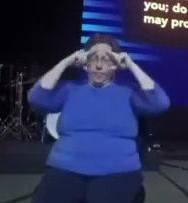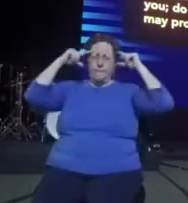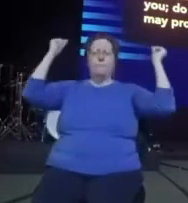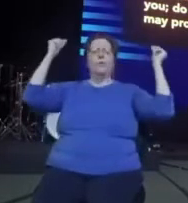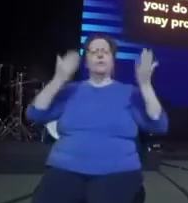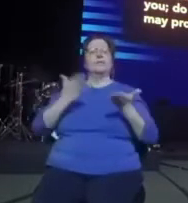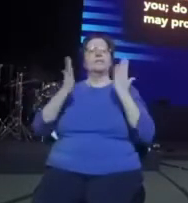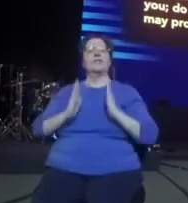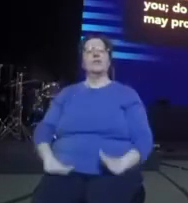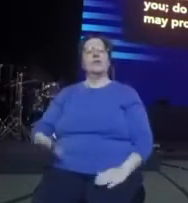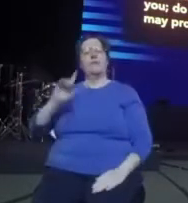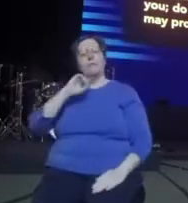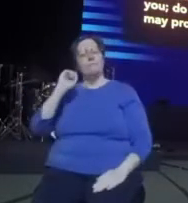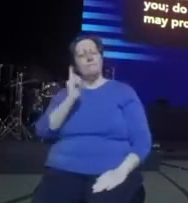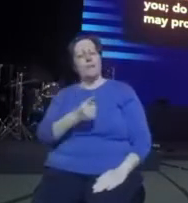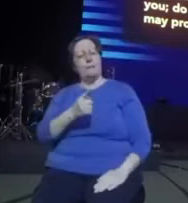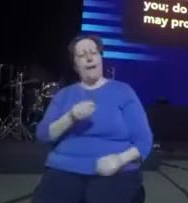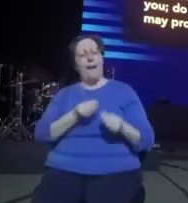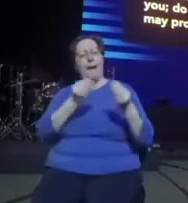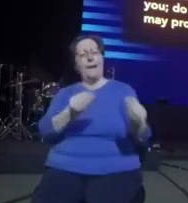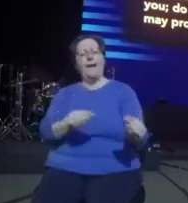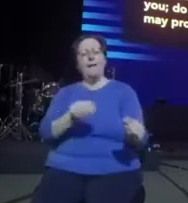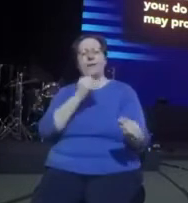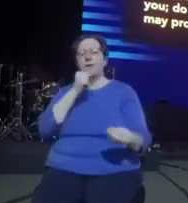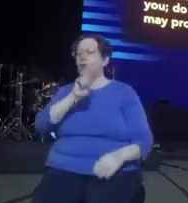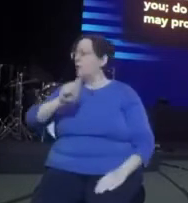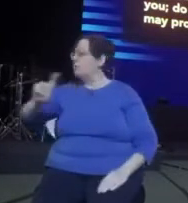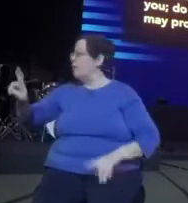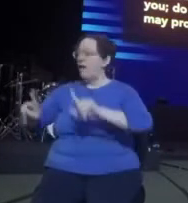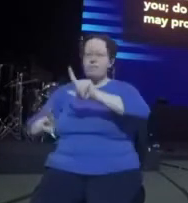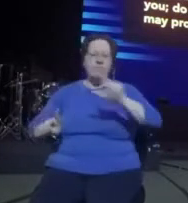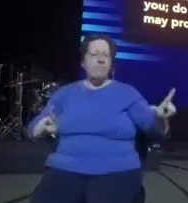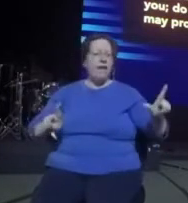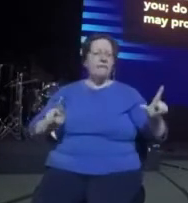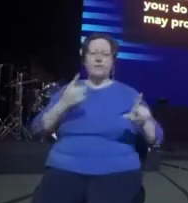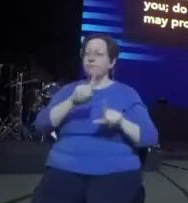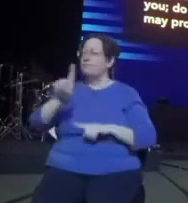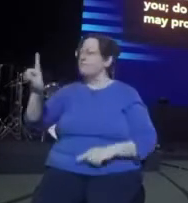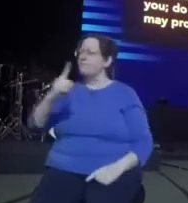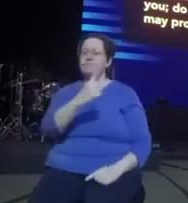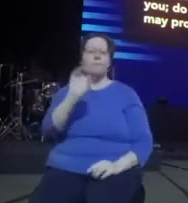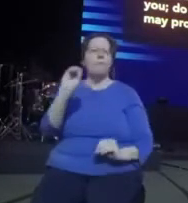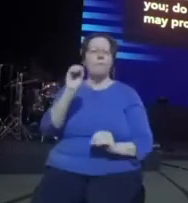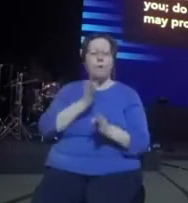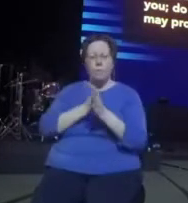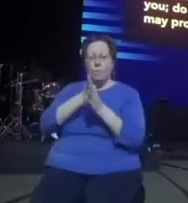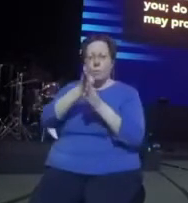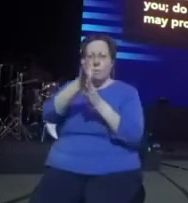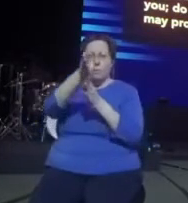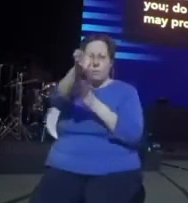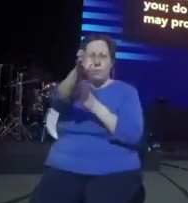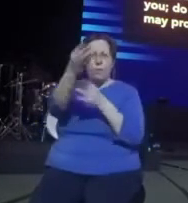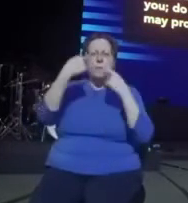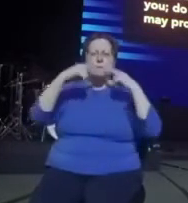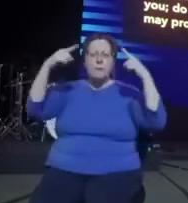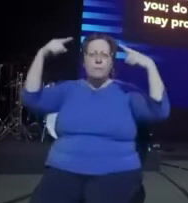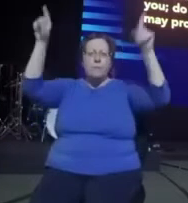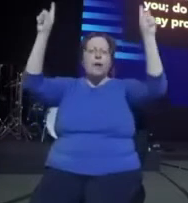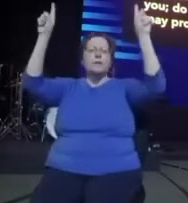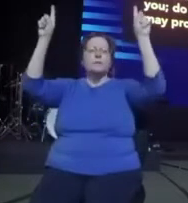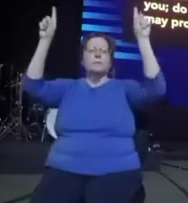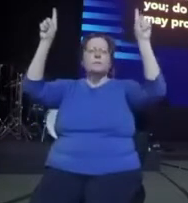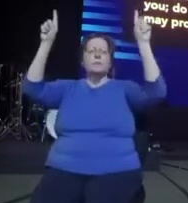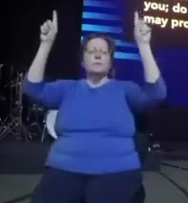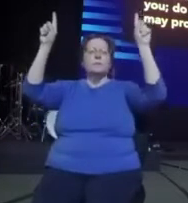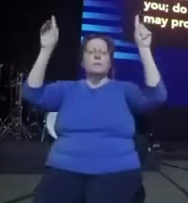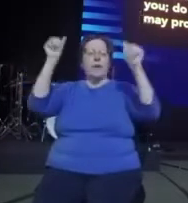servant commanded you. Do not turn to the right, do not turn to the left, that you may prosper